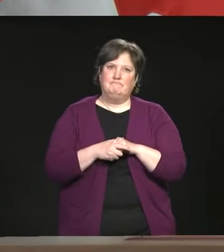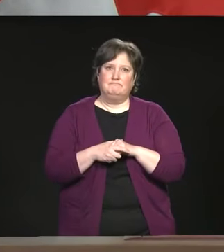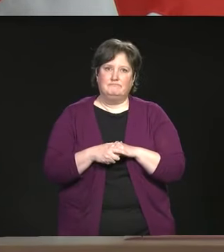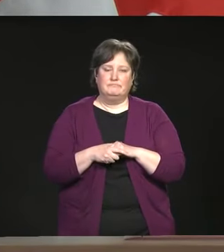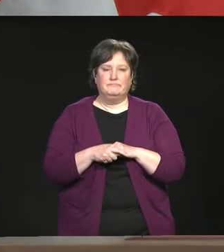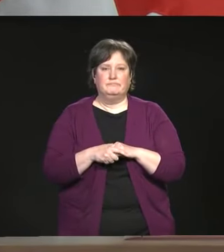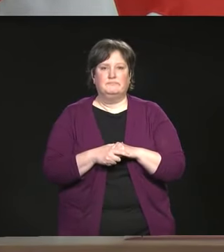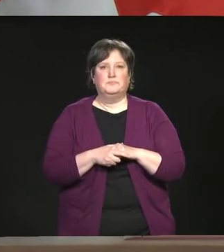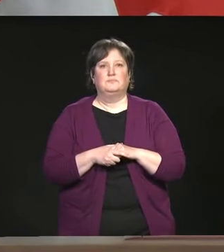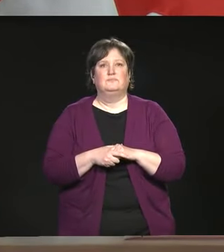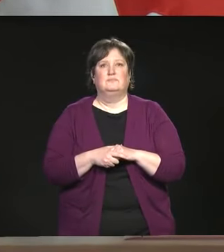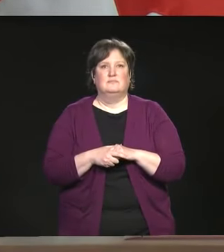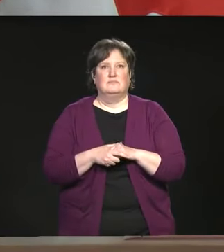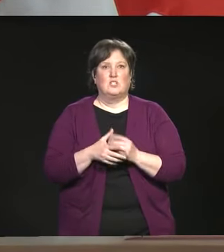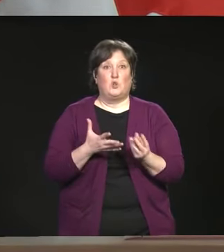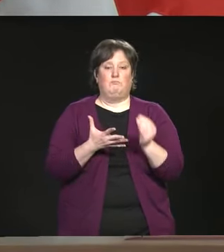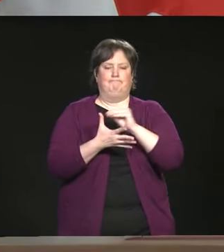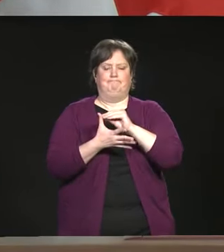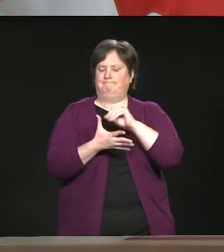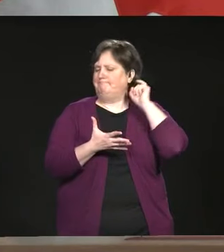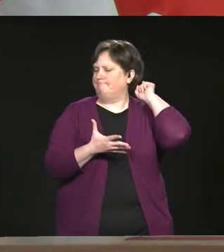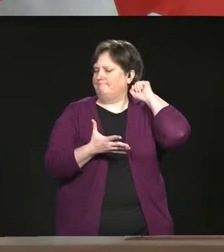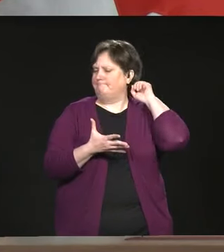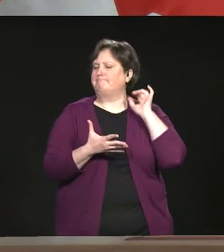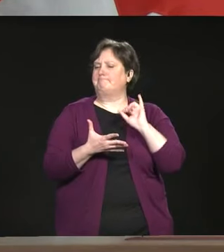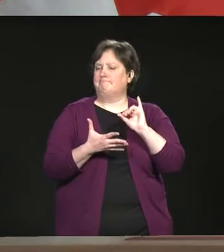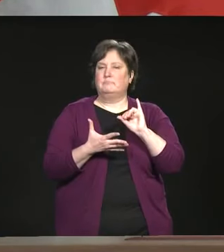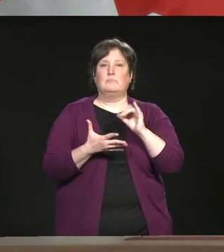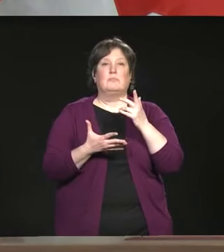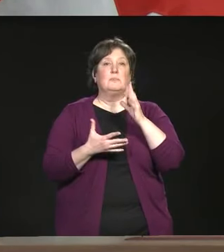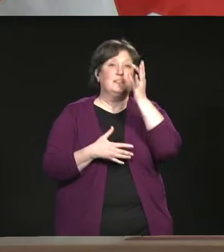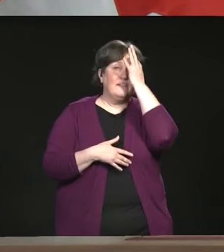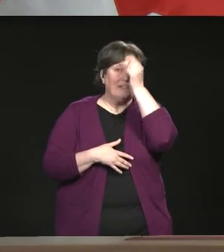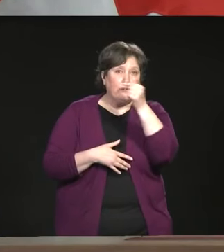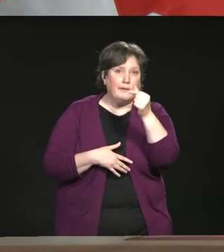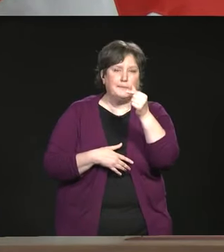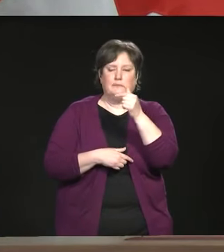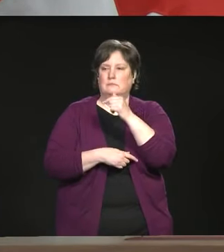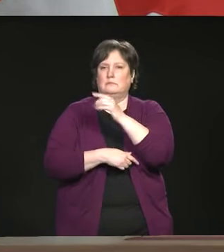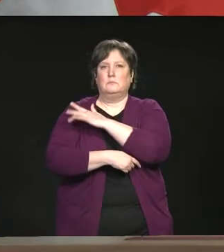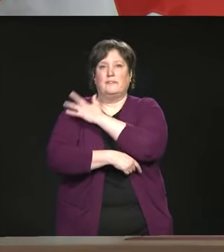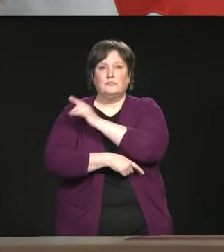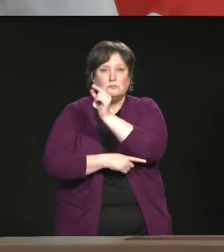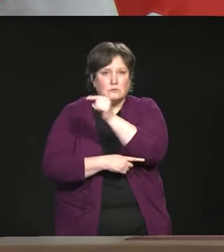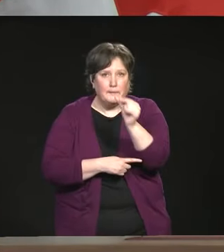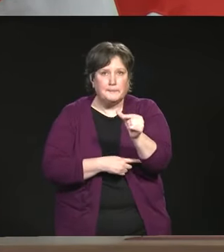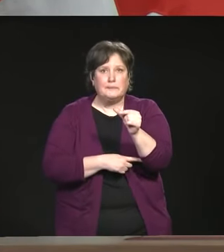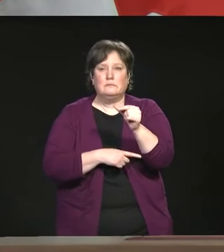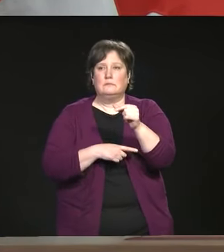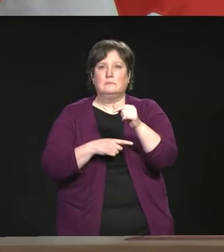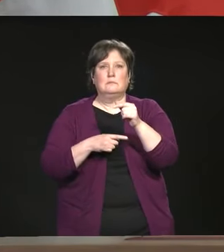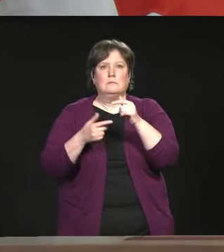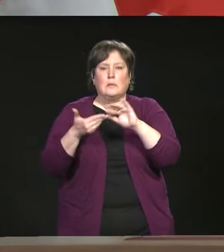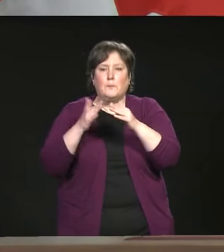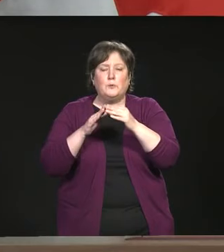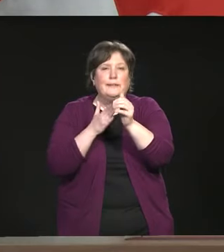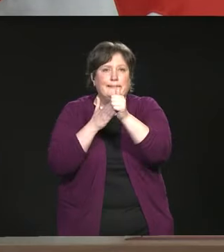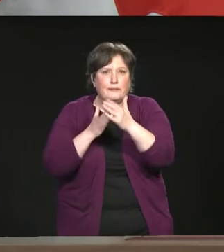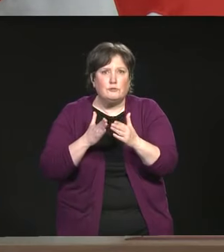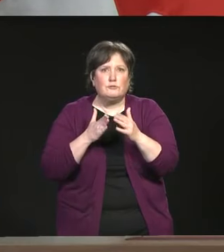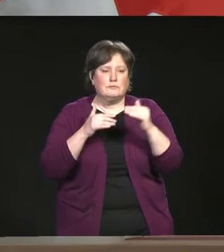federal government, provincial governments, municipal leaders, Indigenous leaders, Canadians across the country have been